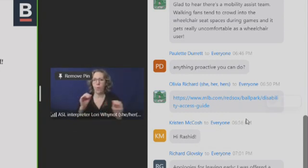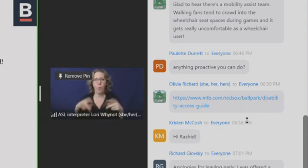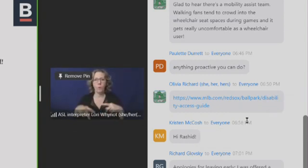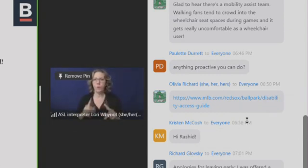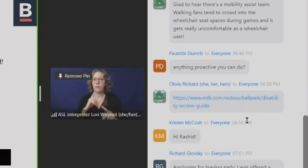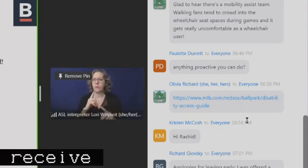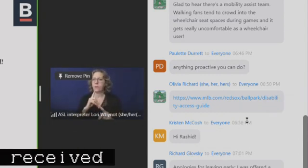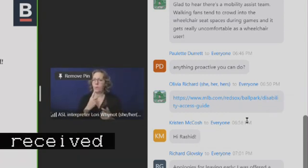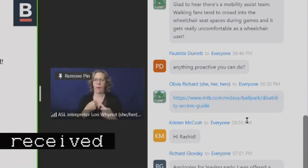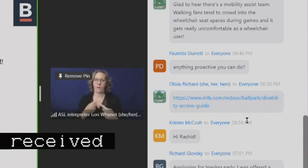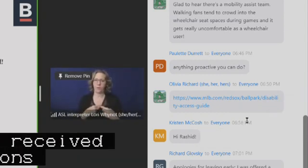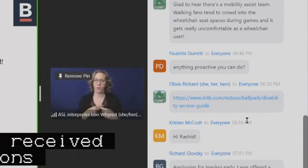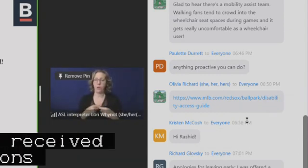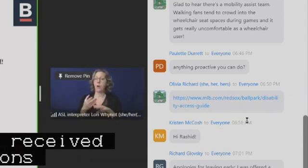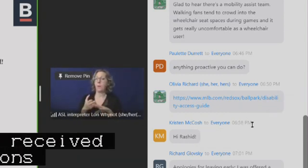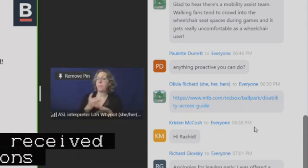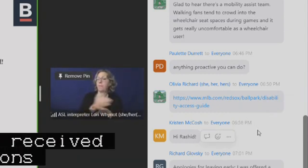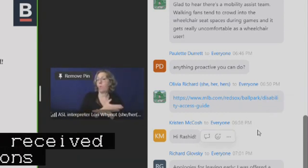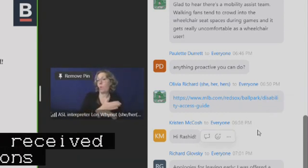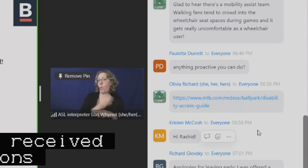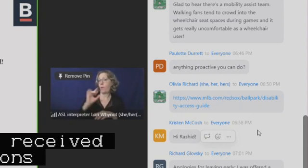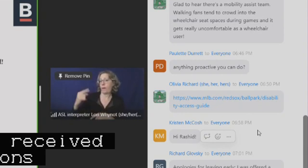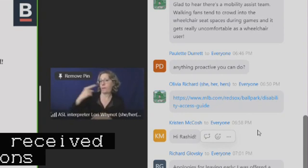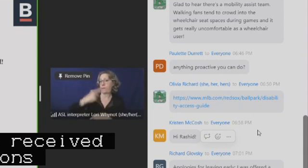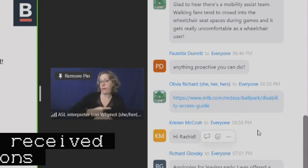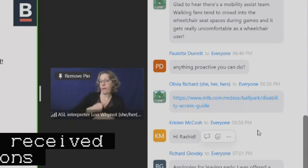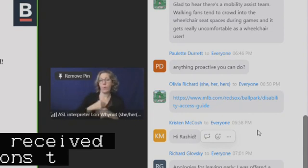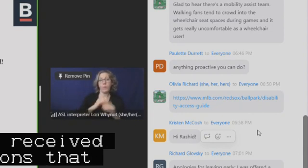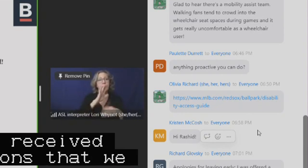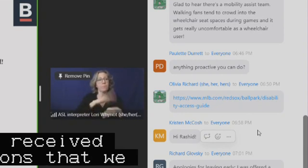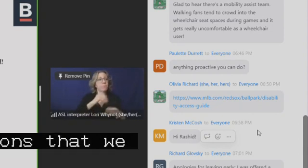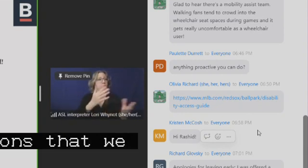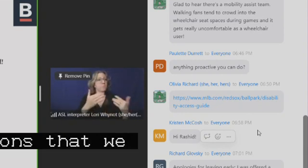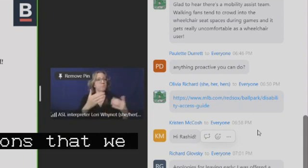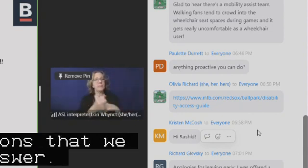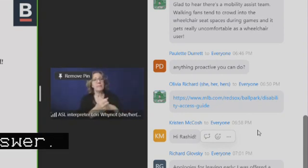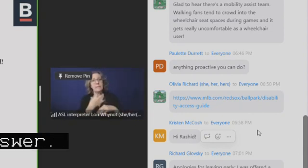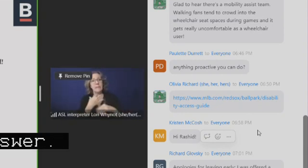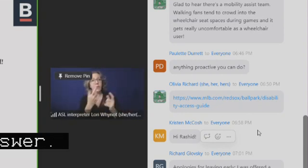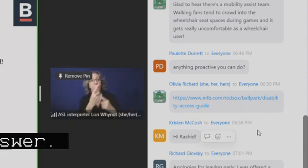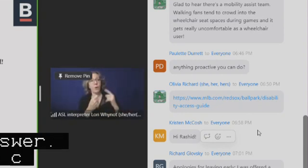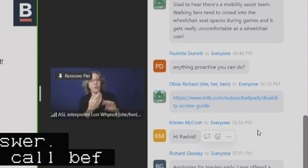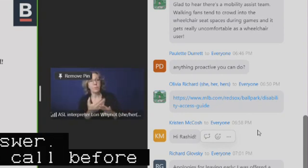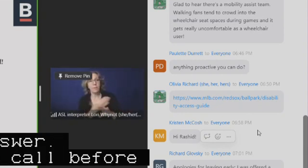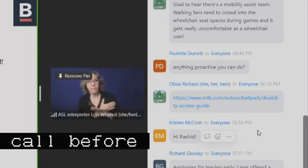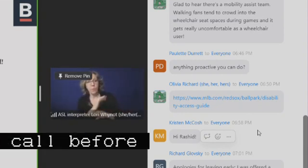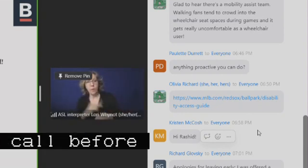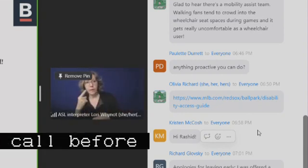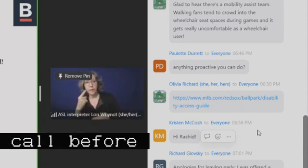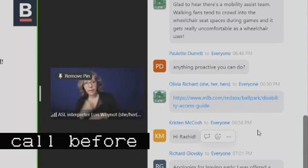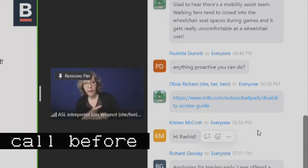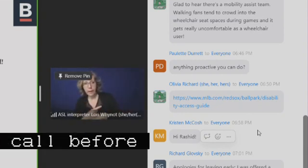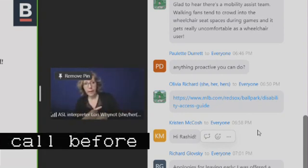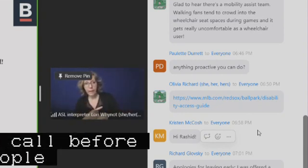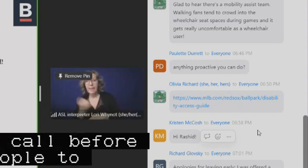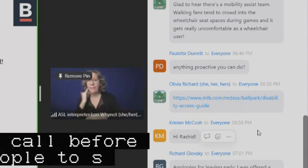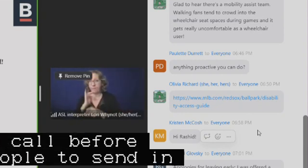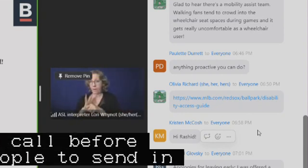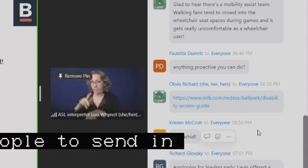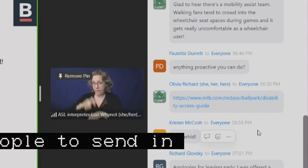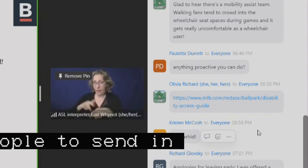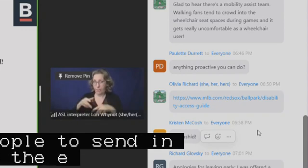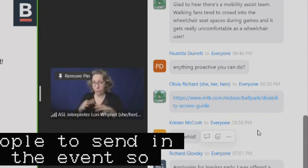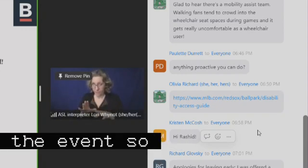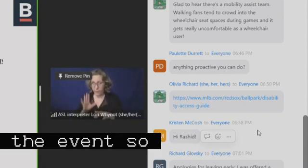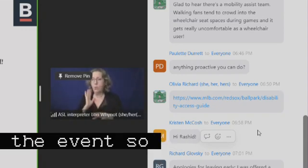the forum for people to send in questions before the event so that we could ask them if there was time. We did get to a few of them, but again,